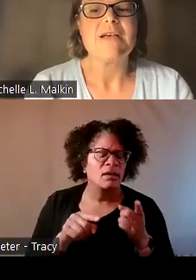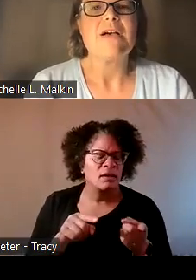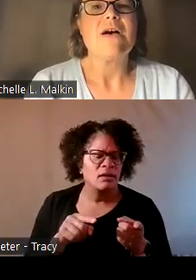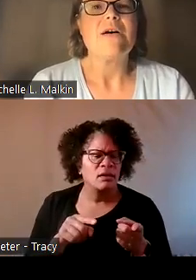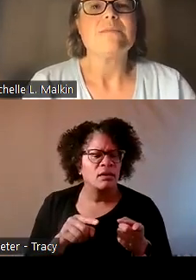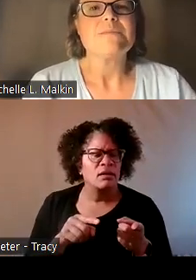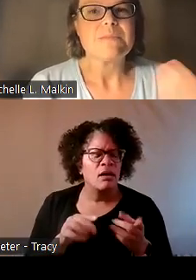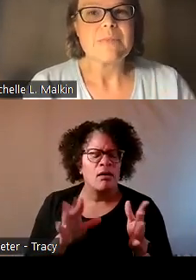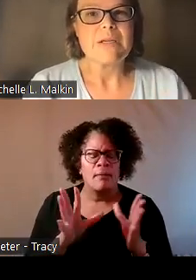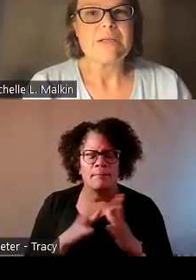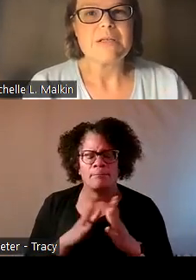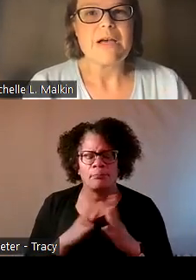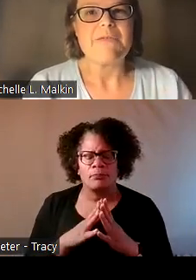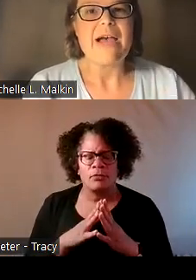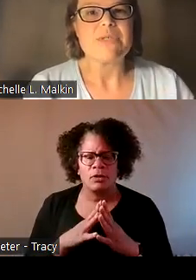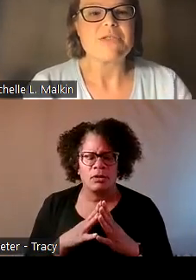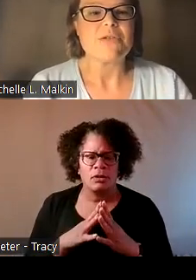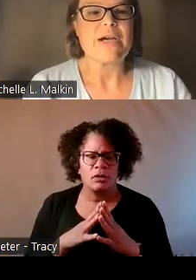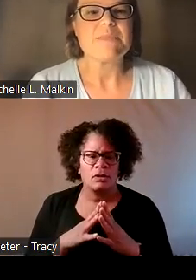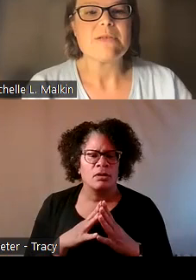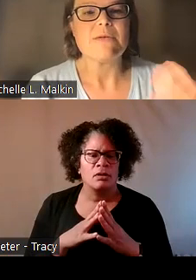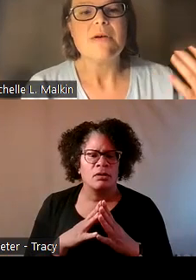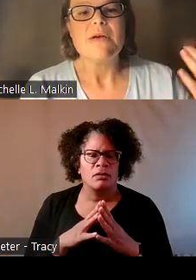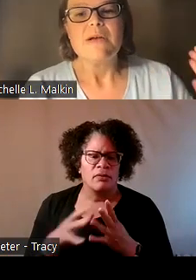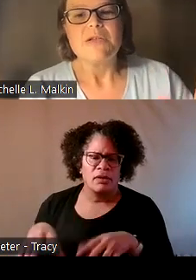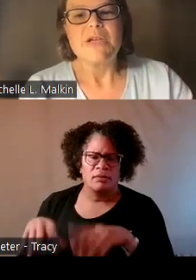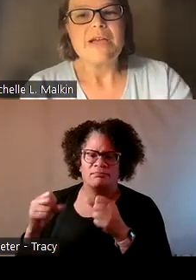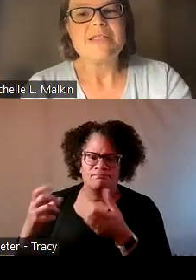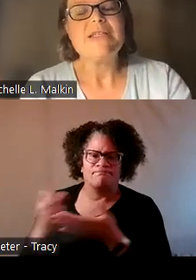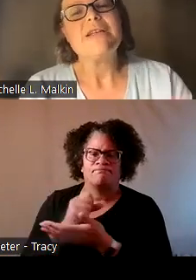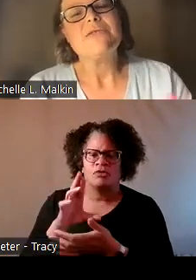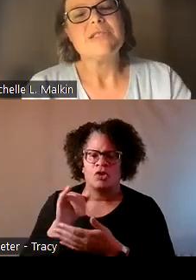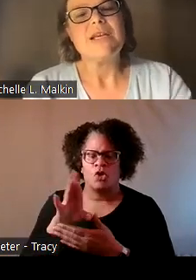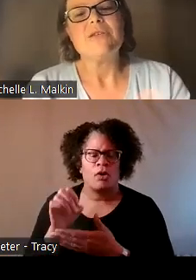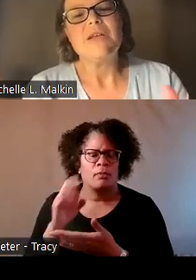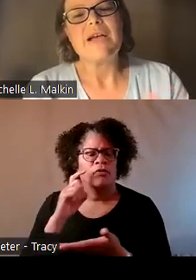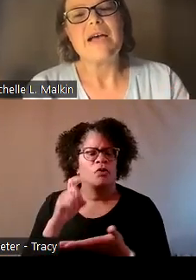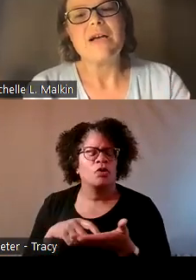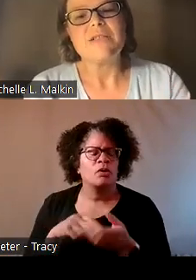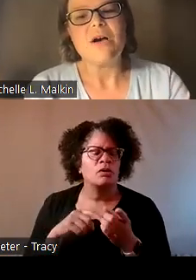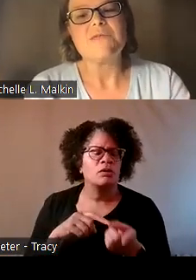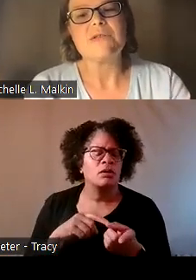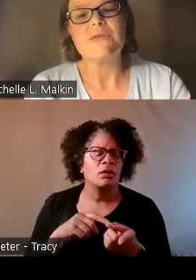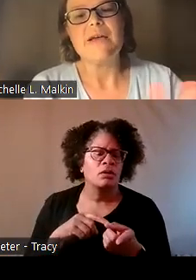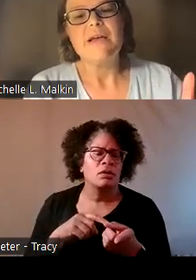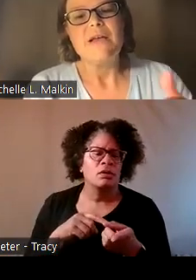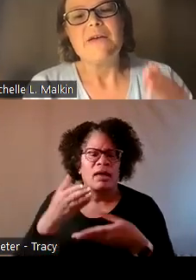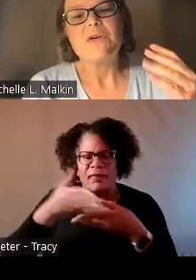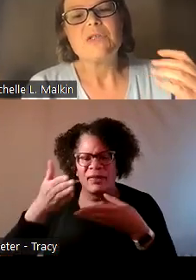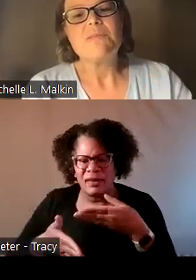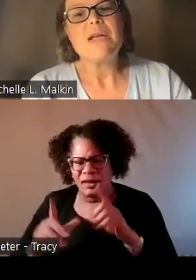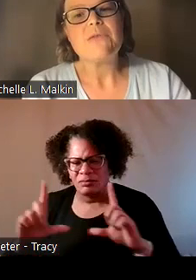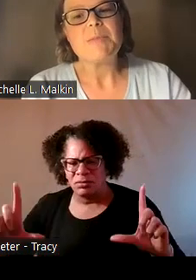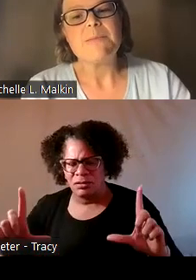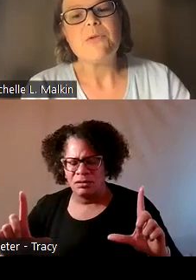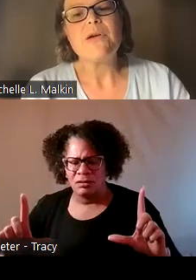these kind of acquisitional crimes. So I can see that towards the end, it kind of cuts off. So after